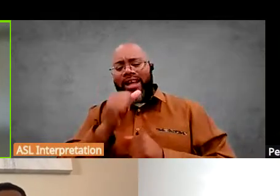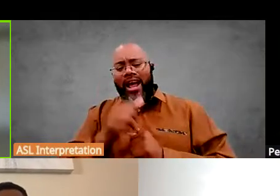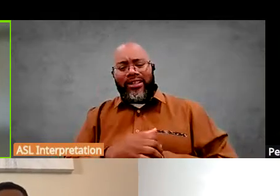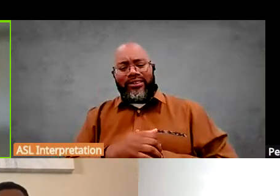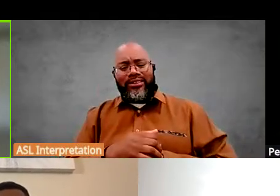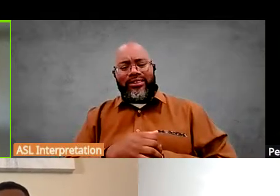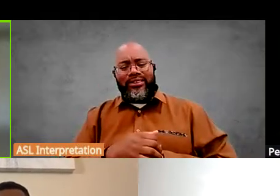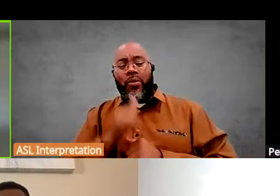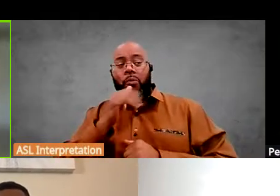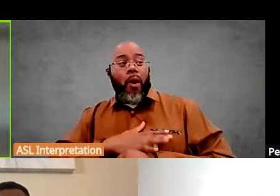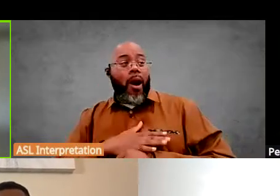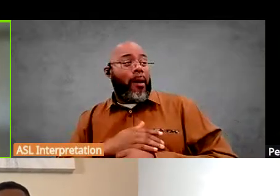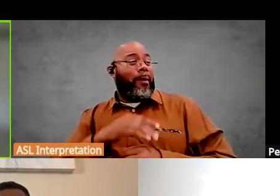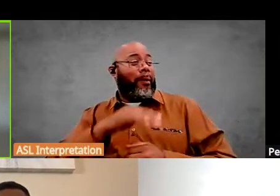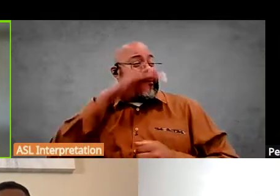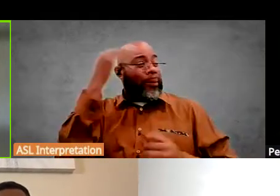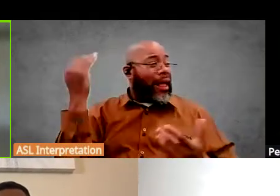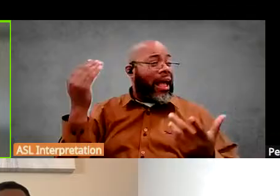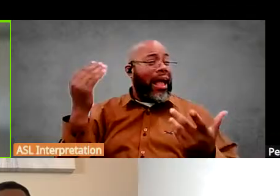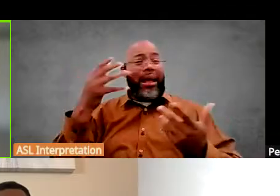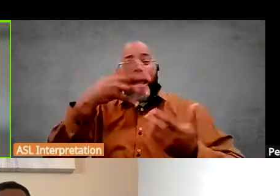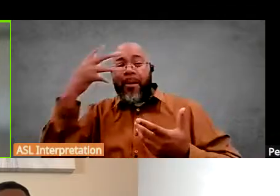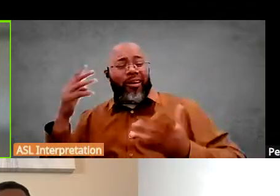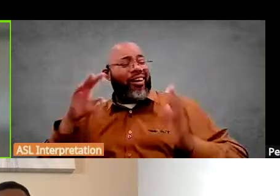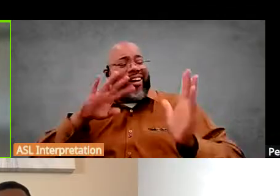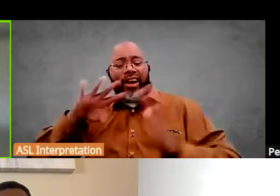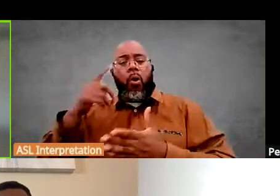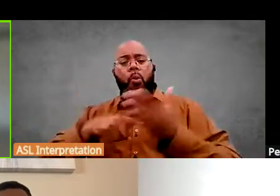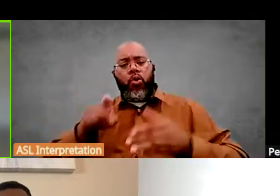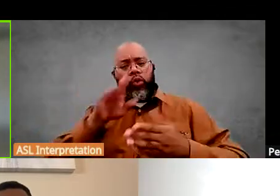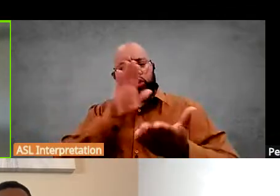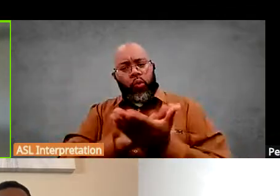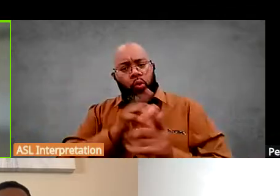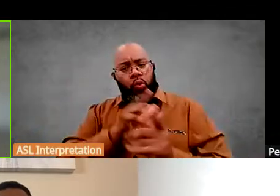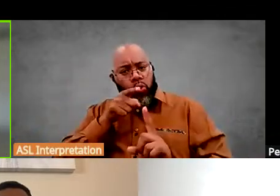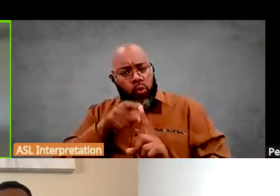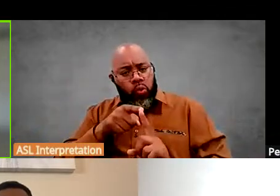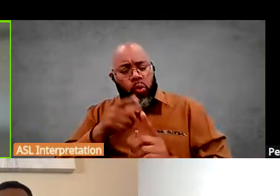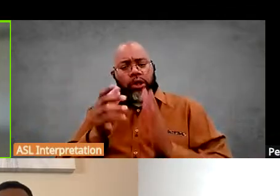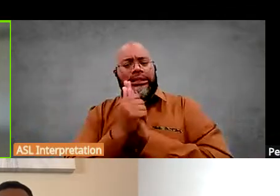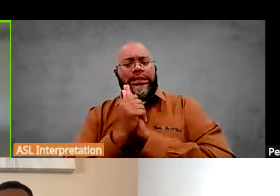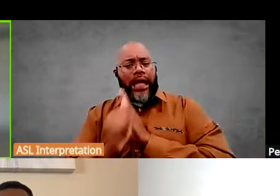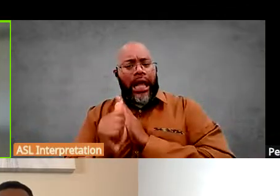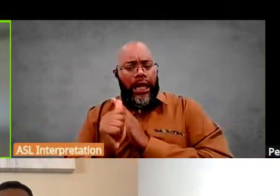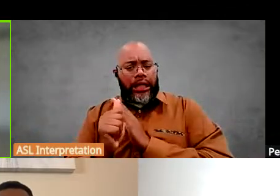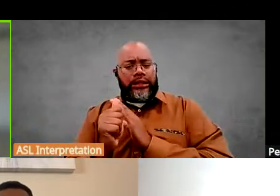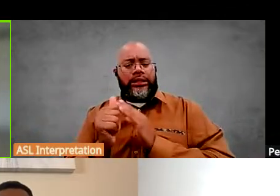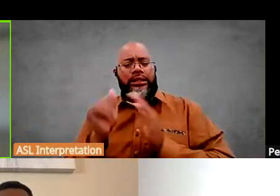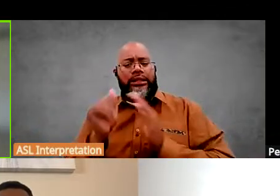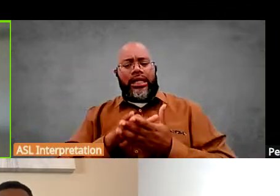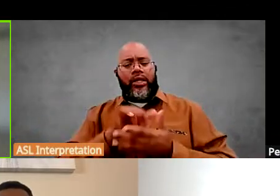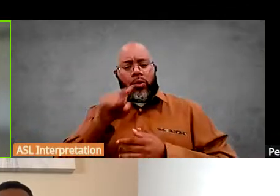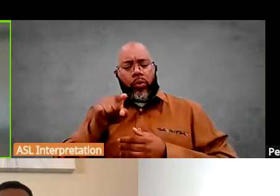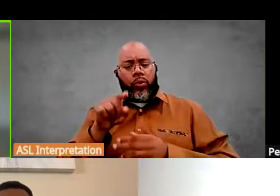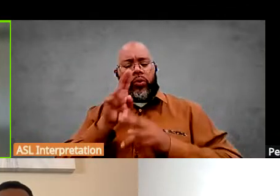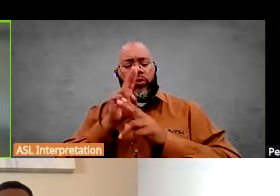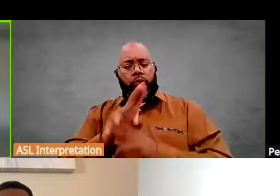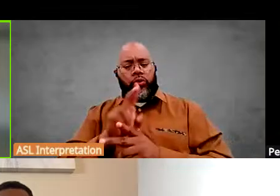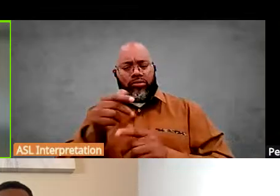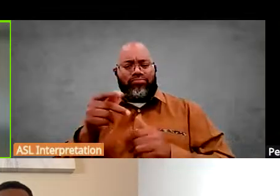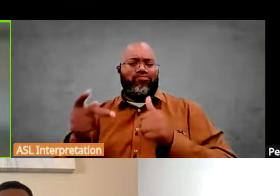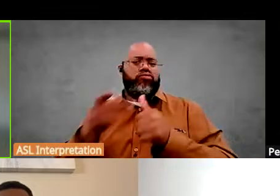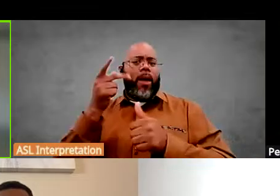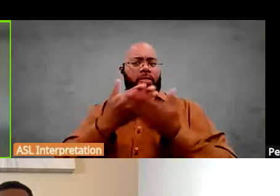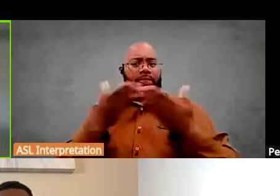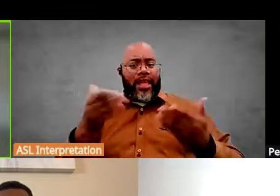a woman, being Black, being an immigrant, or all that. It's what you academically or talented or your skill set is that you use your prime thing. Go